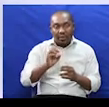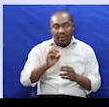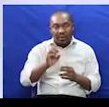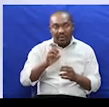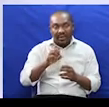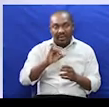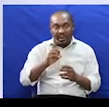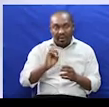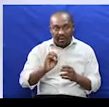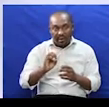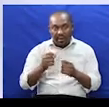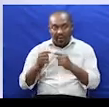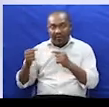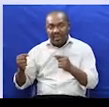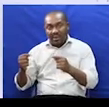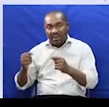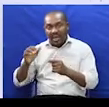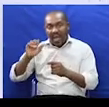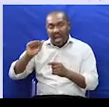acid. Acetic acid, it is